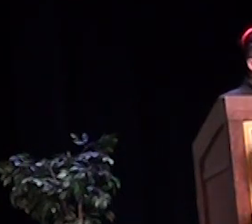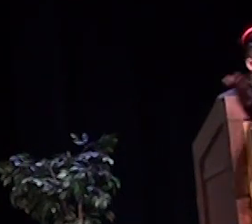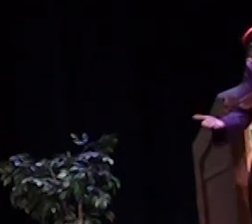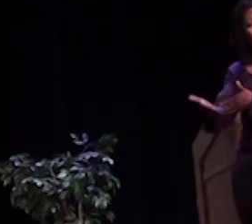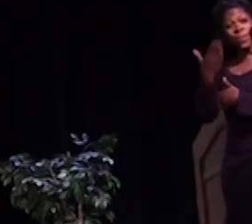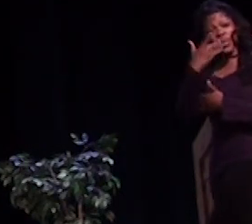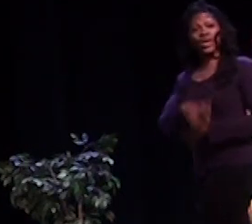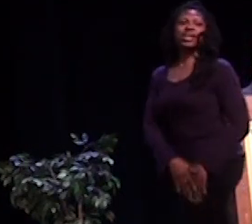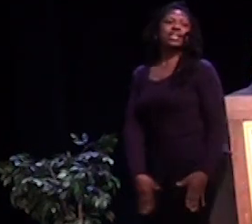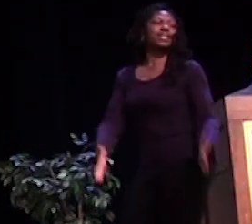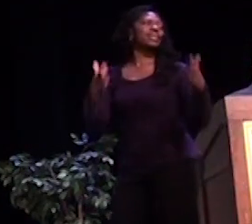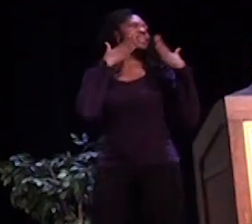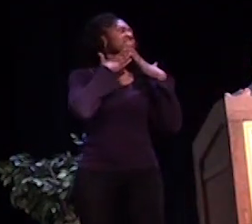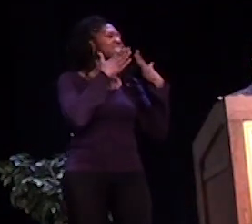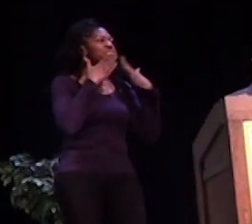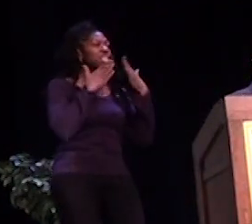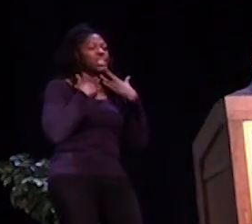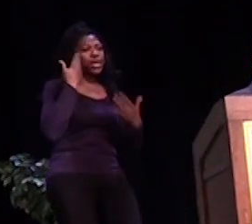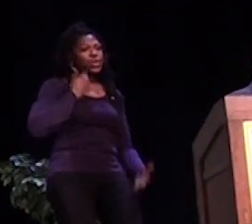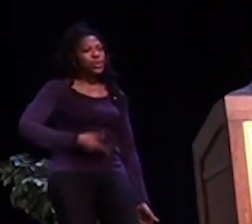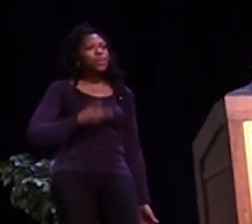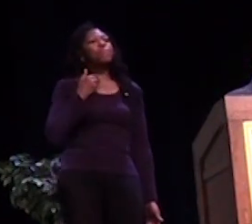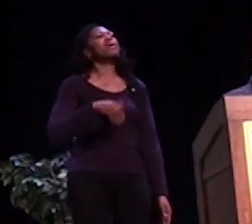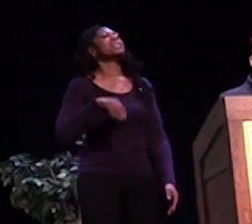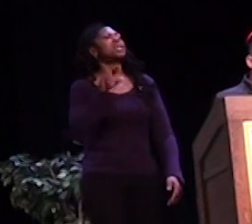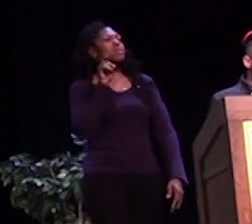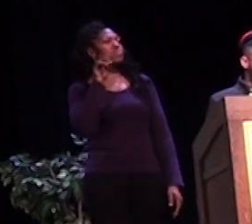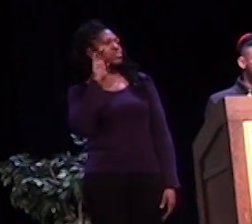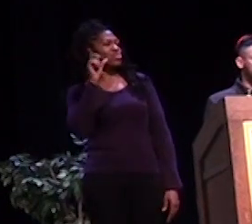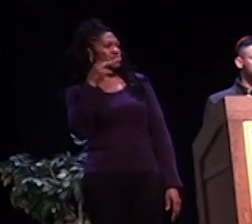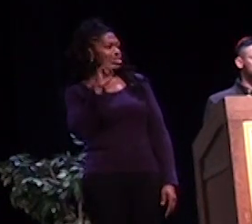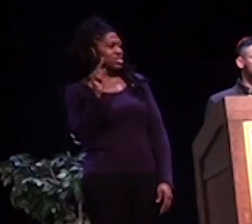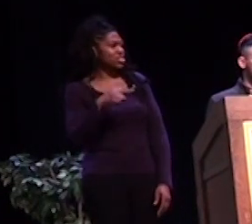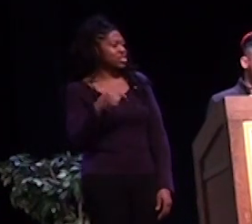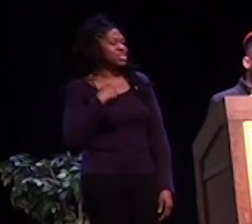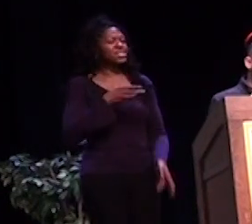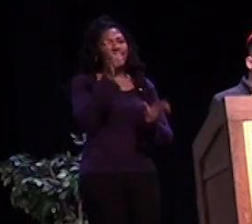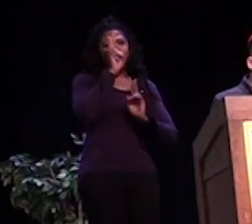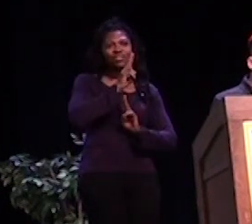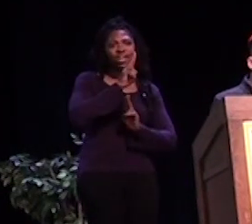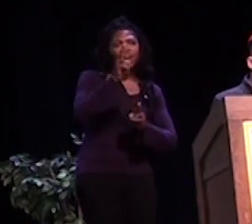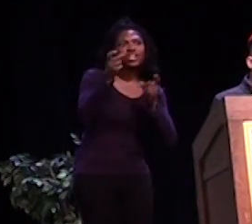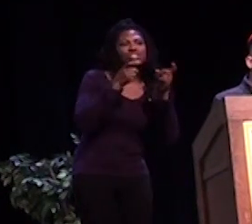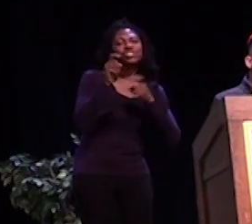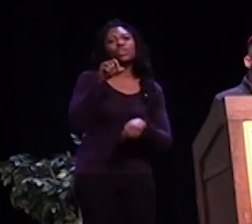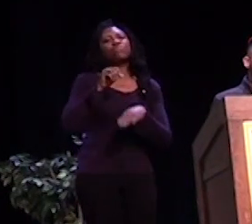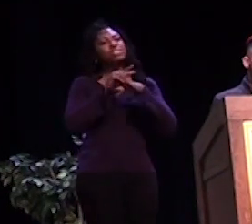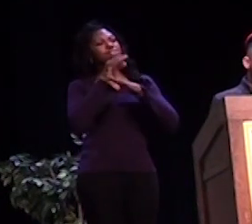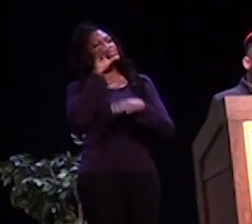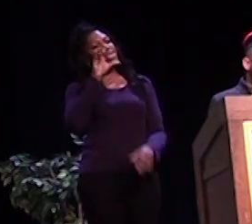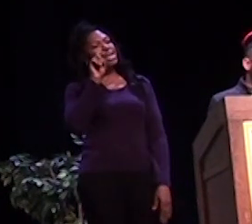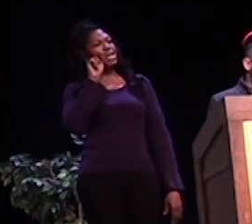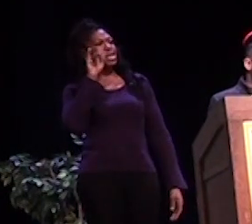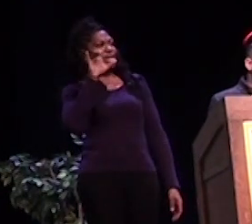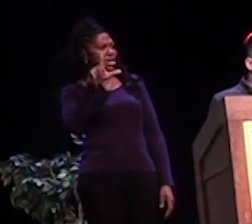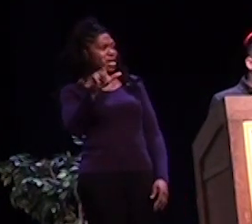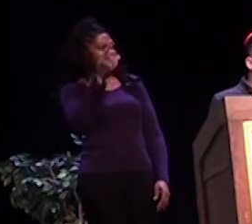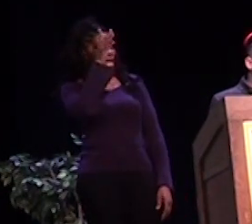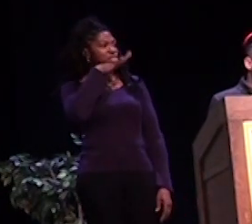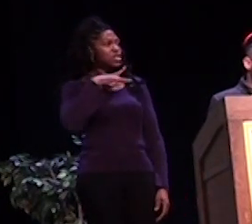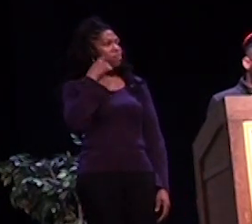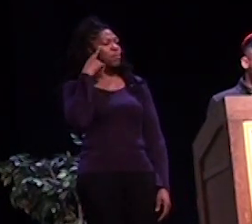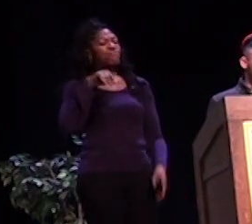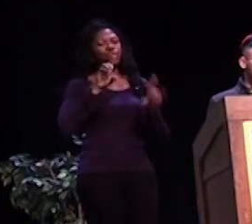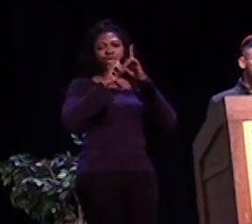Thank you so much, Veronica. My name is Jalen McKee-Rodriguez, and I have the honor and privilege of serving as councilman for our beautiful east side here in District